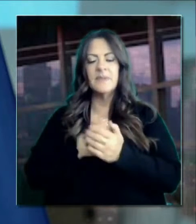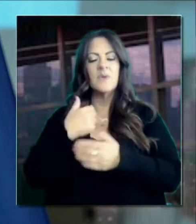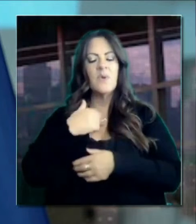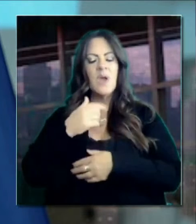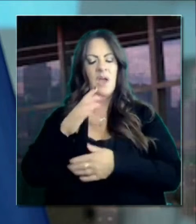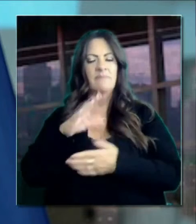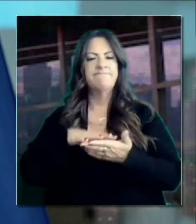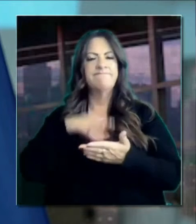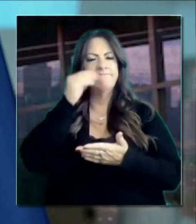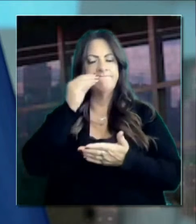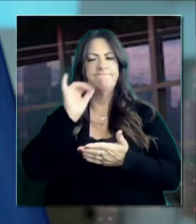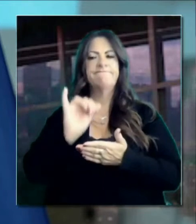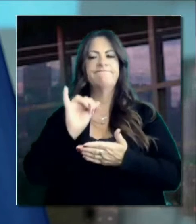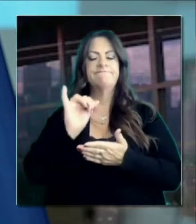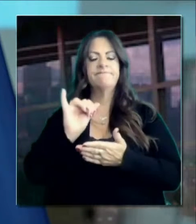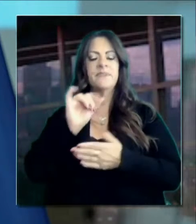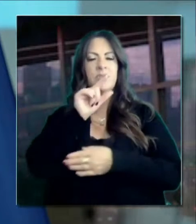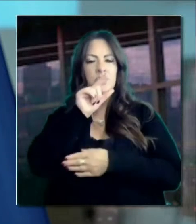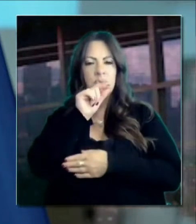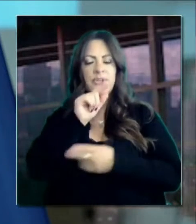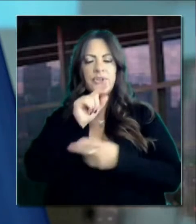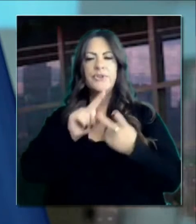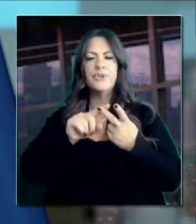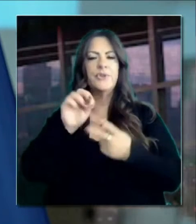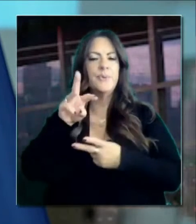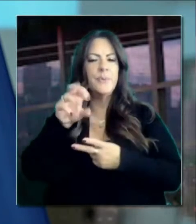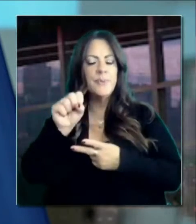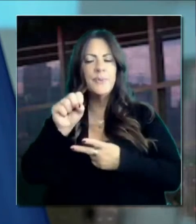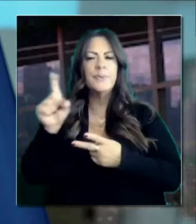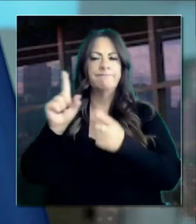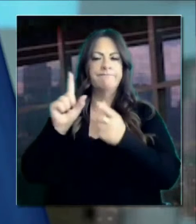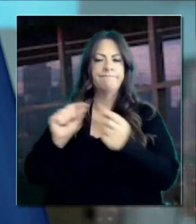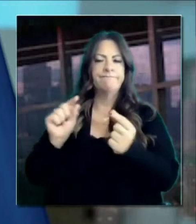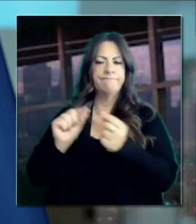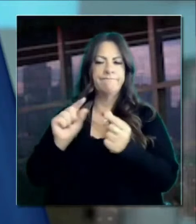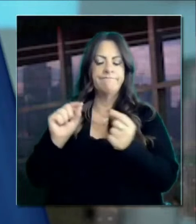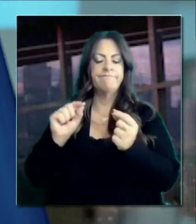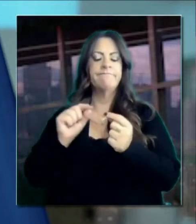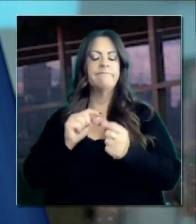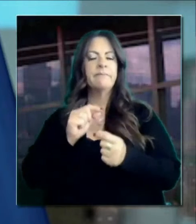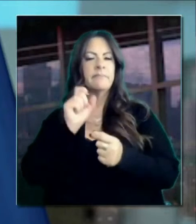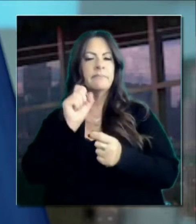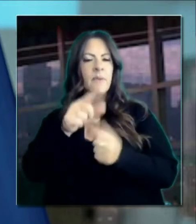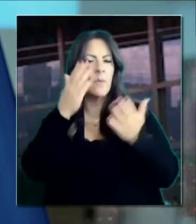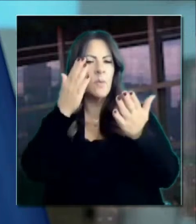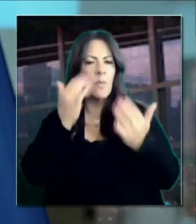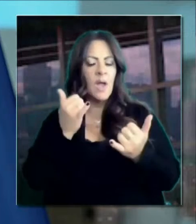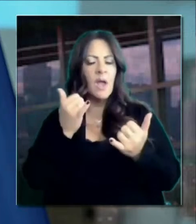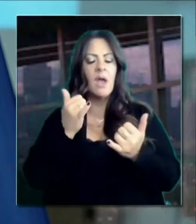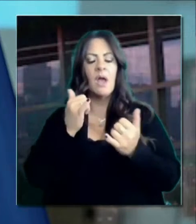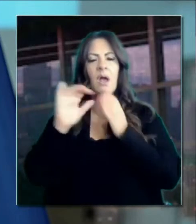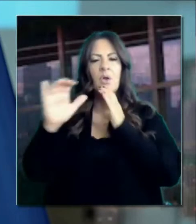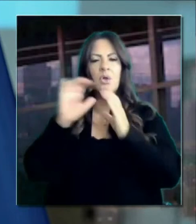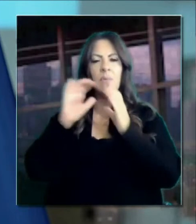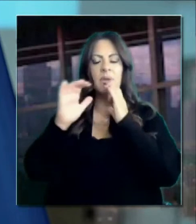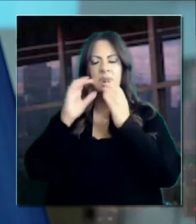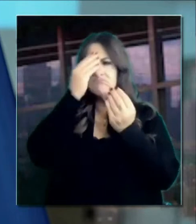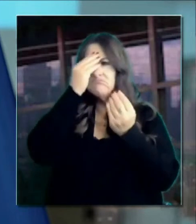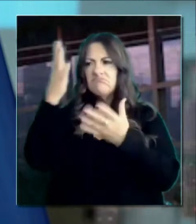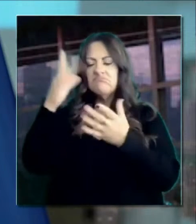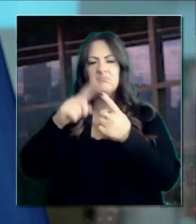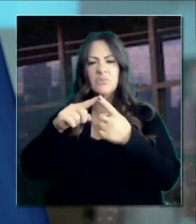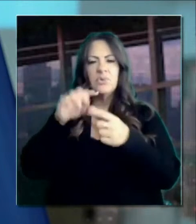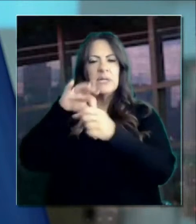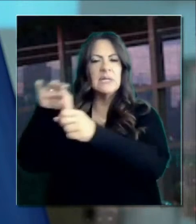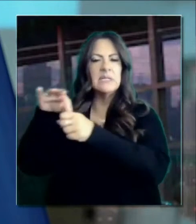on Twitter or by reading our news reports. I'm curious to know why the communication to elected officials was not better. It seems that the